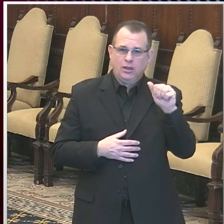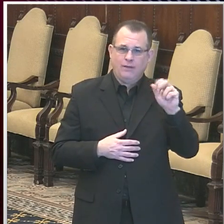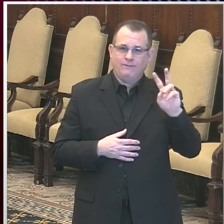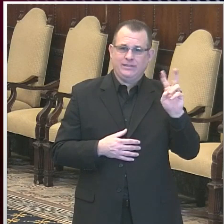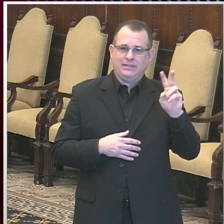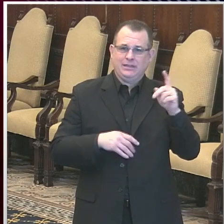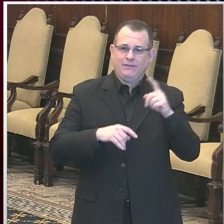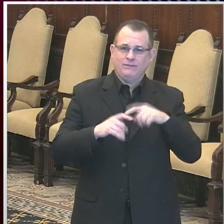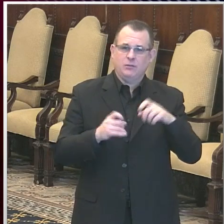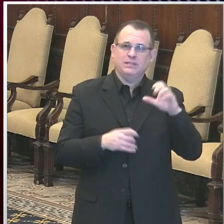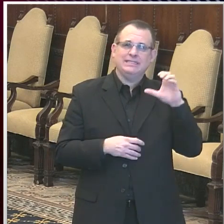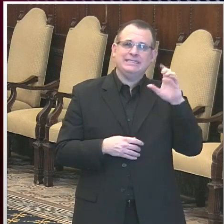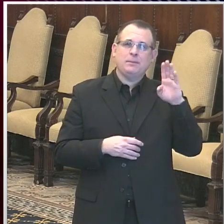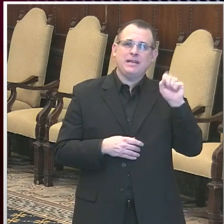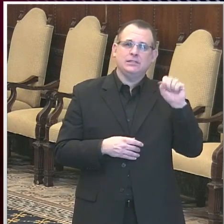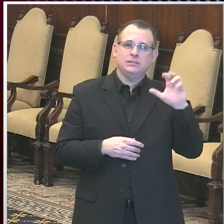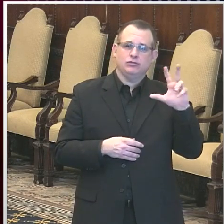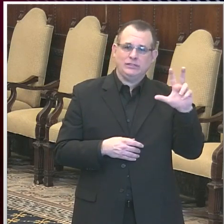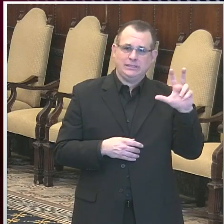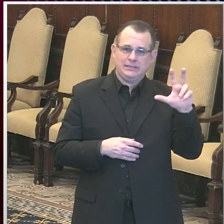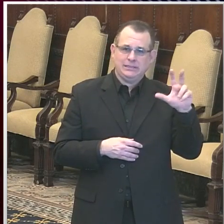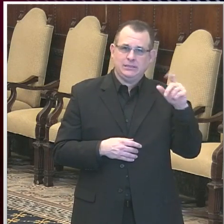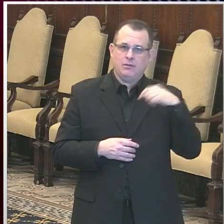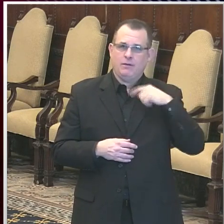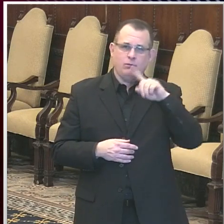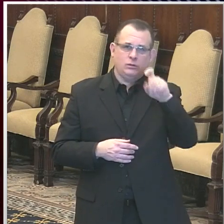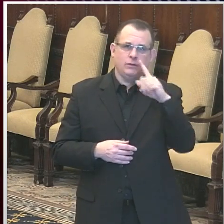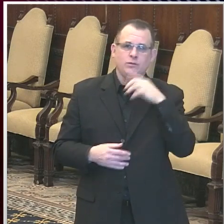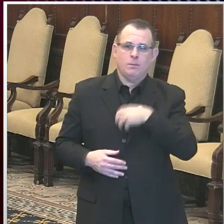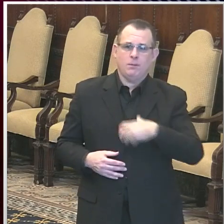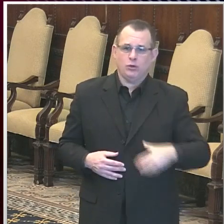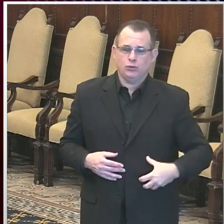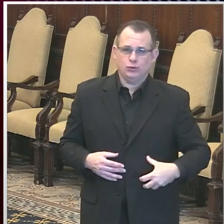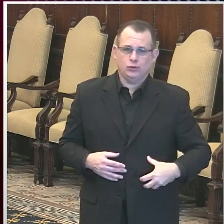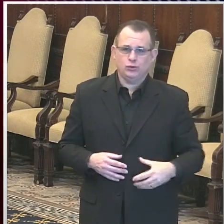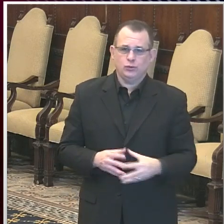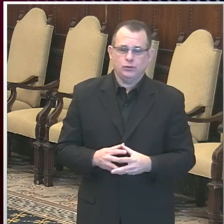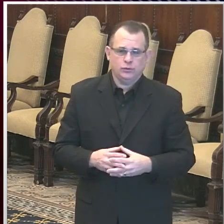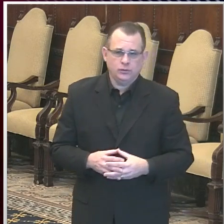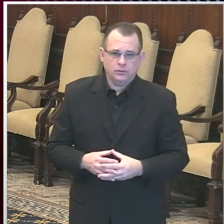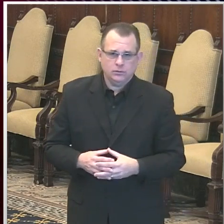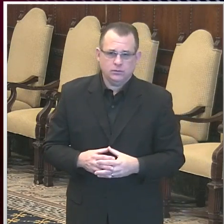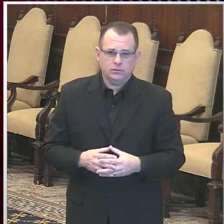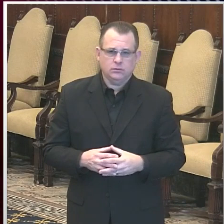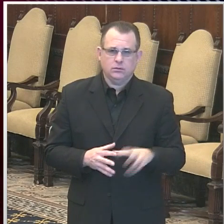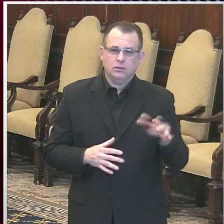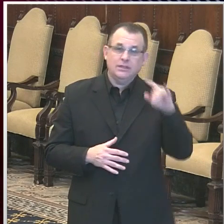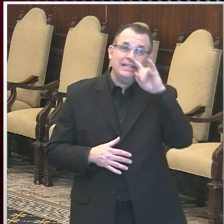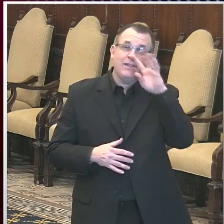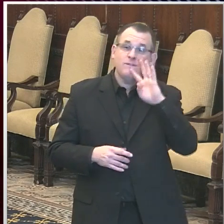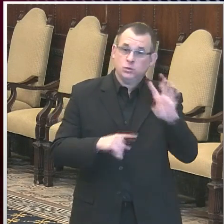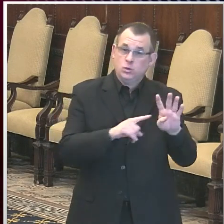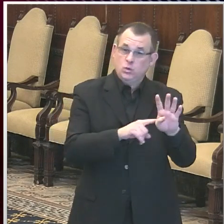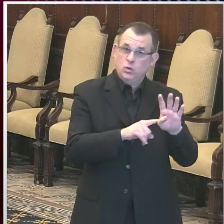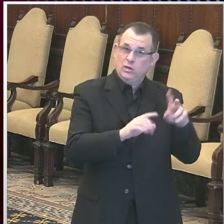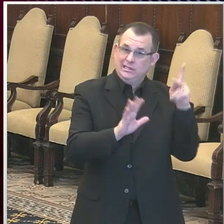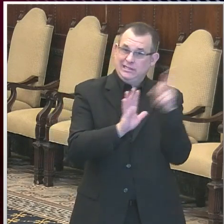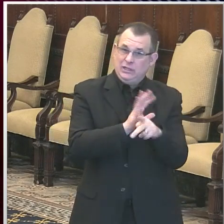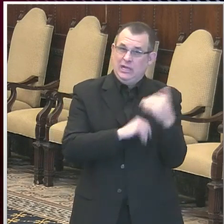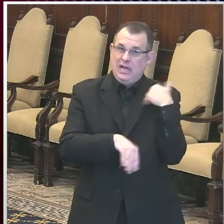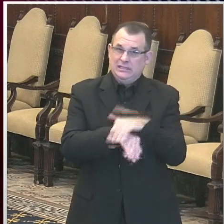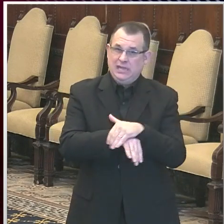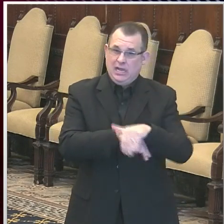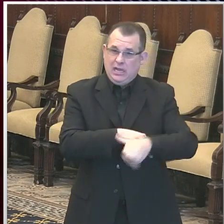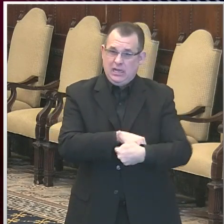Hi, this question is for Mayor Kenney. We're following the 4-year-old that was shot and killed here. Are there any